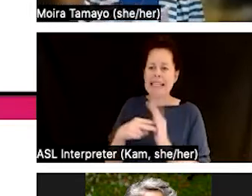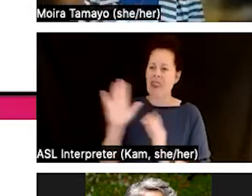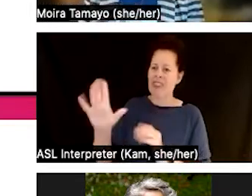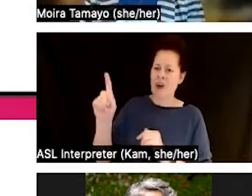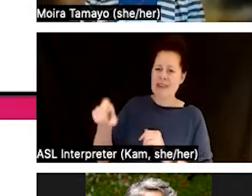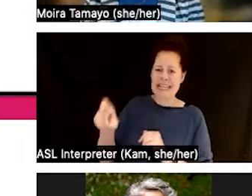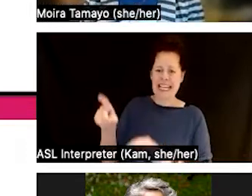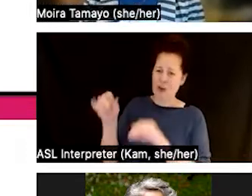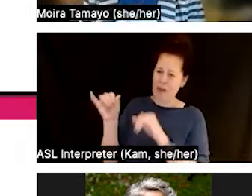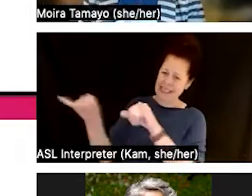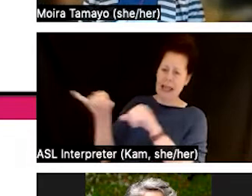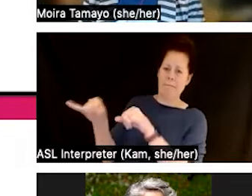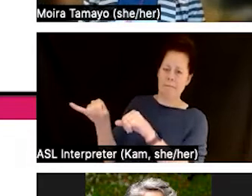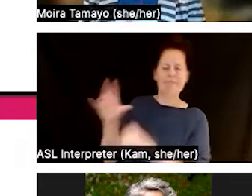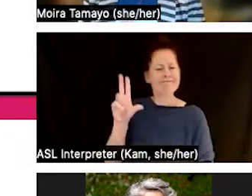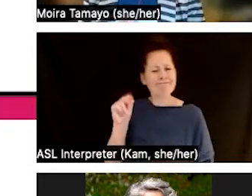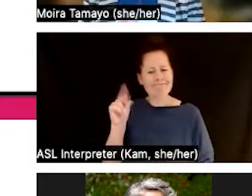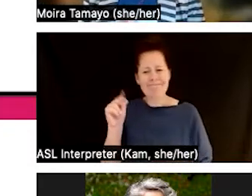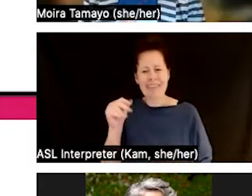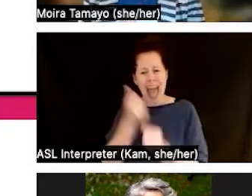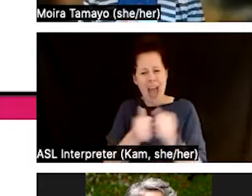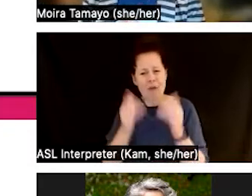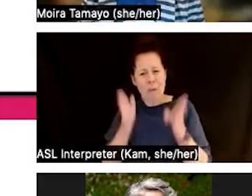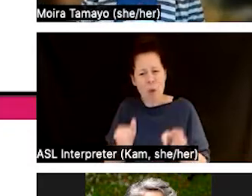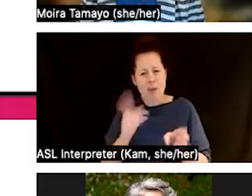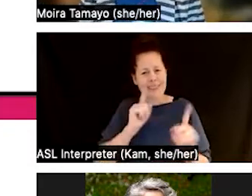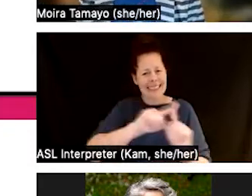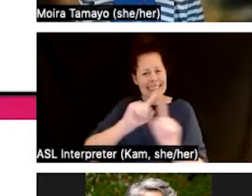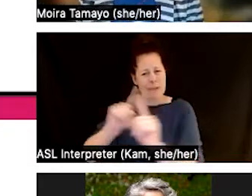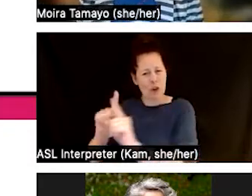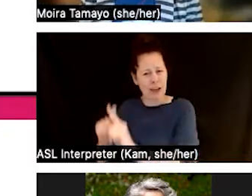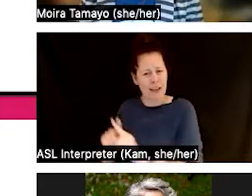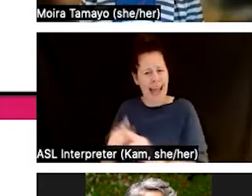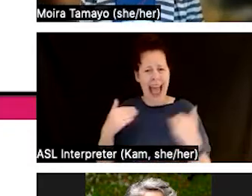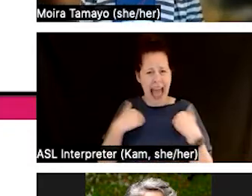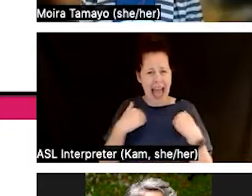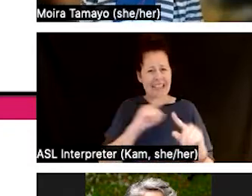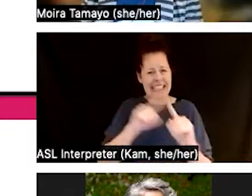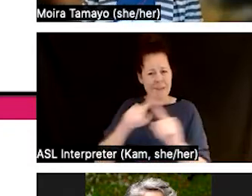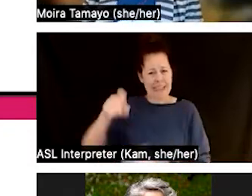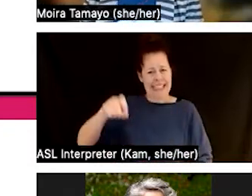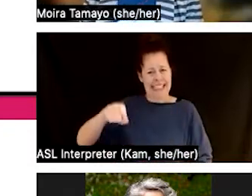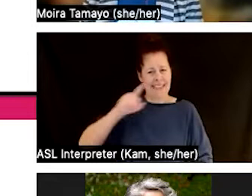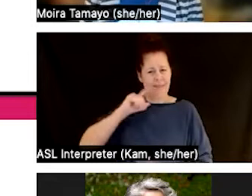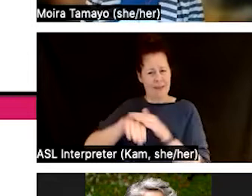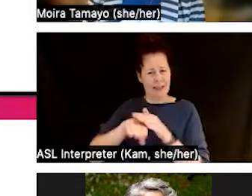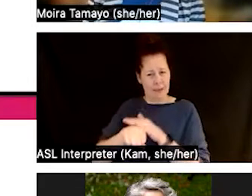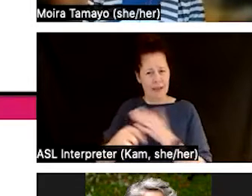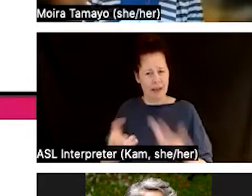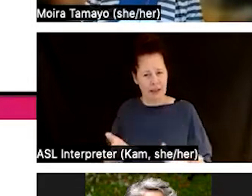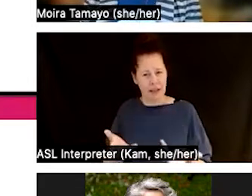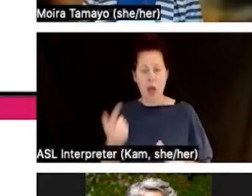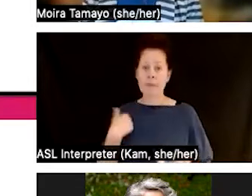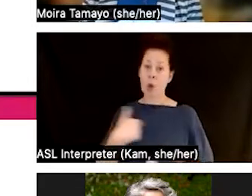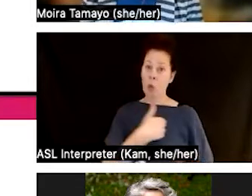all have different wants and needs. And if we truly want to change the world, and I think we do because of the kinds of institutions we